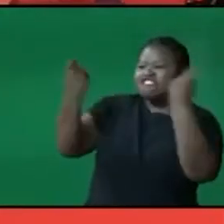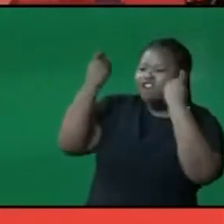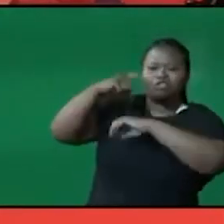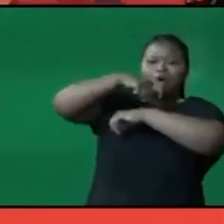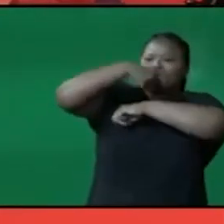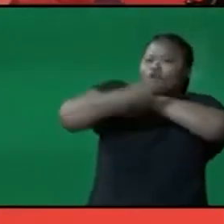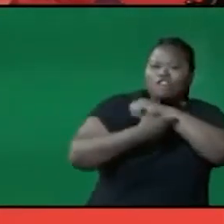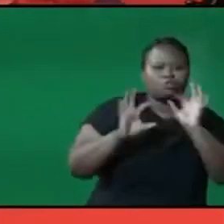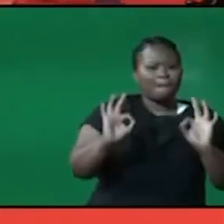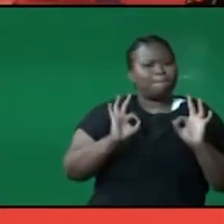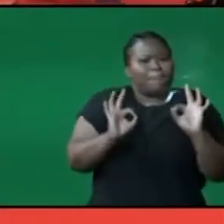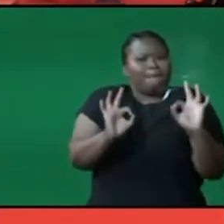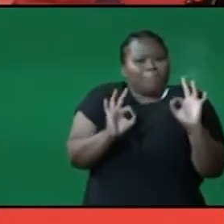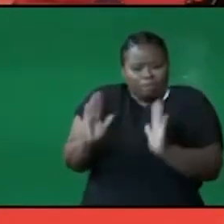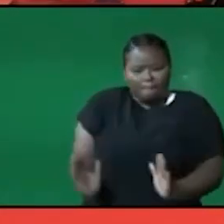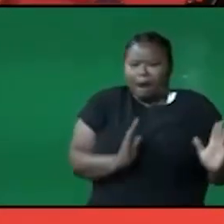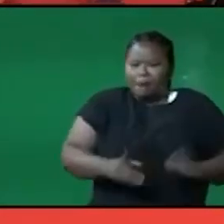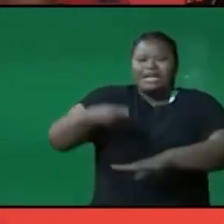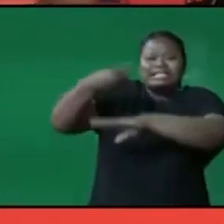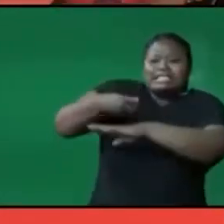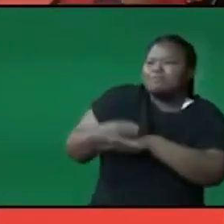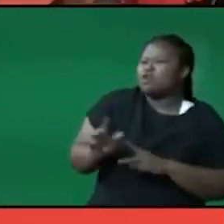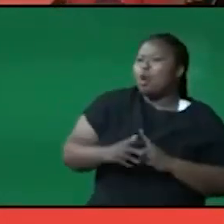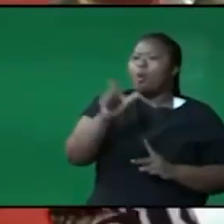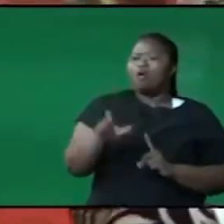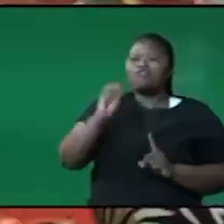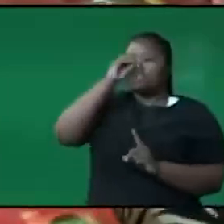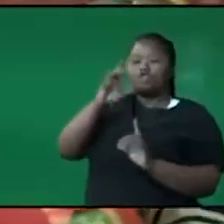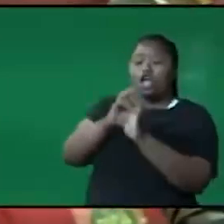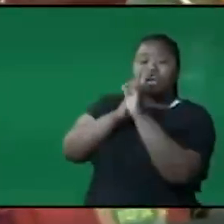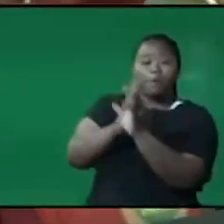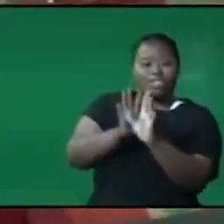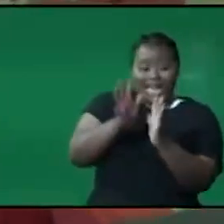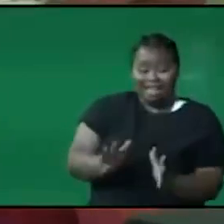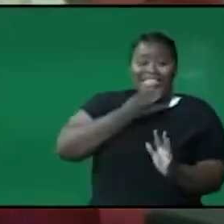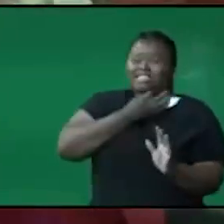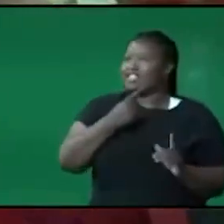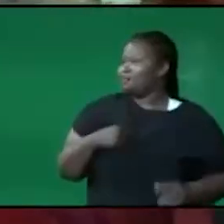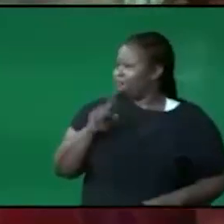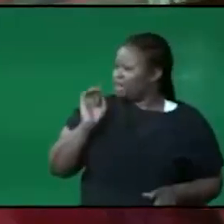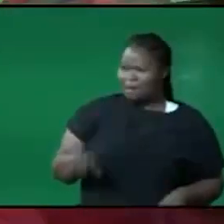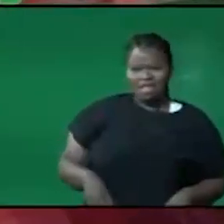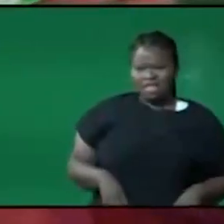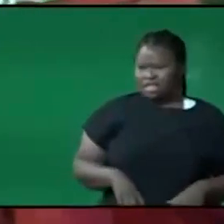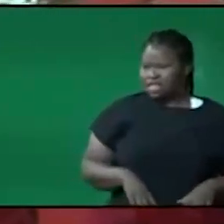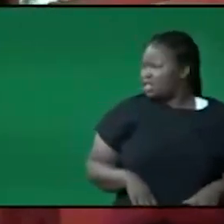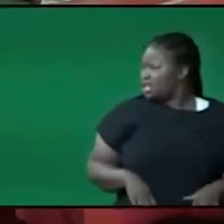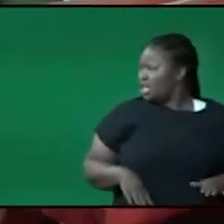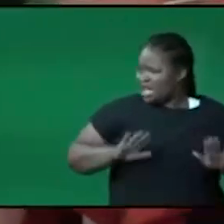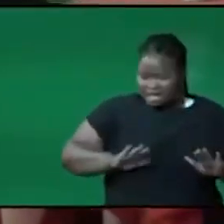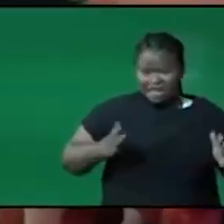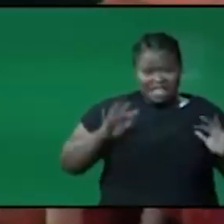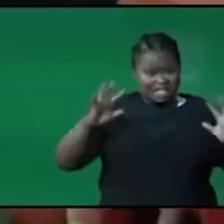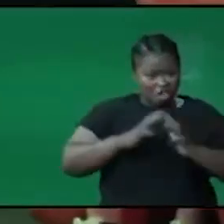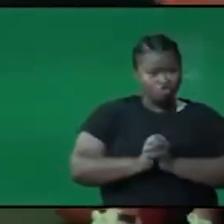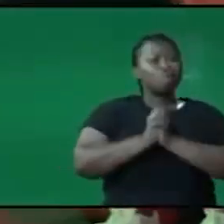how disciplined we are. One of the journalists was saying, but this stage, comrades, is a